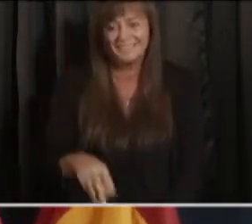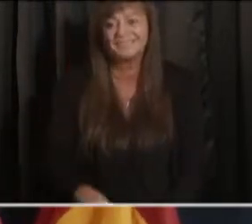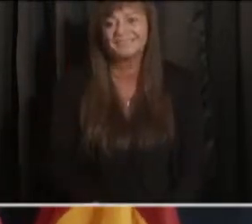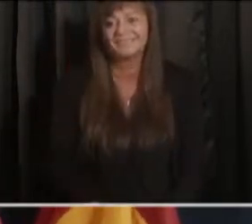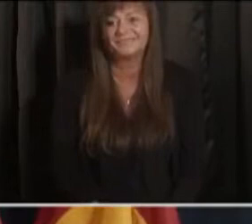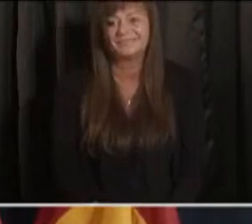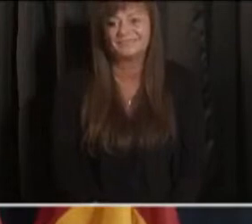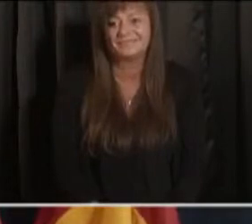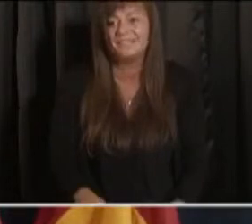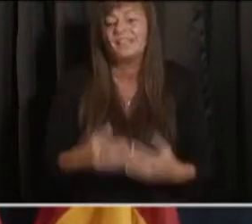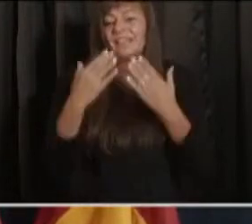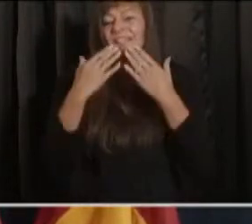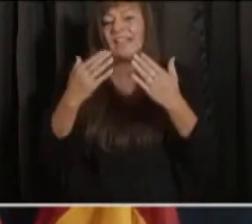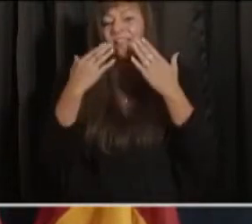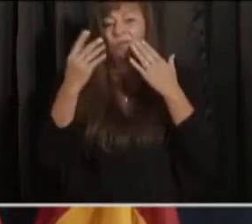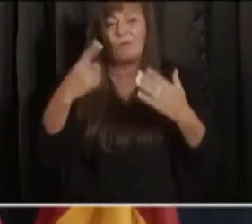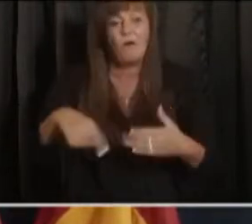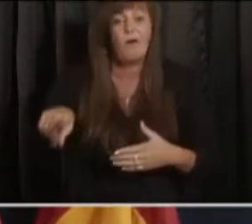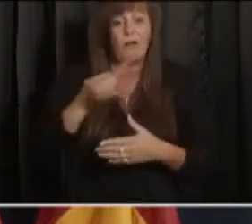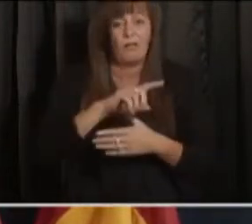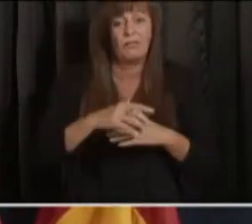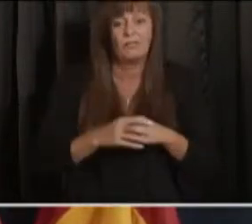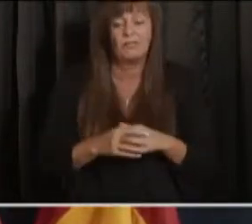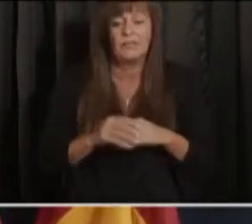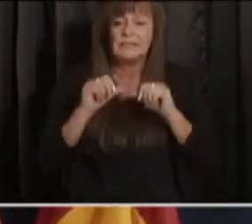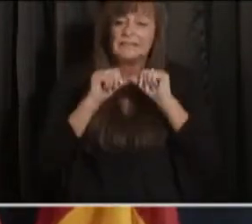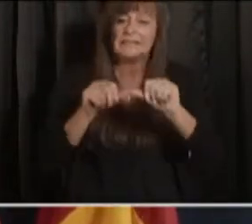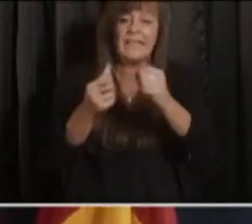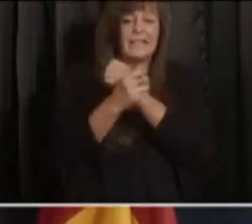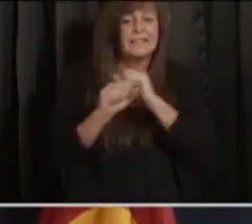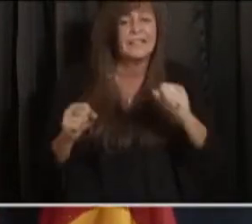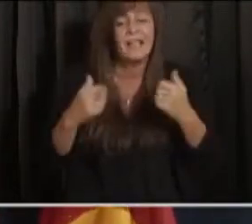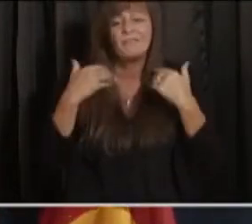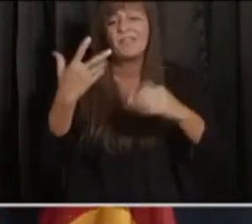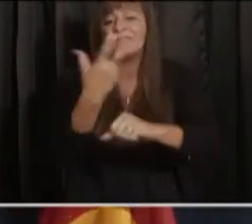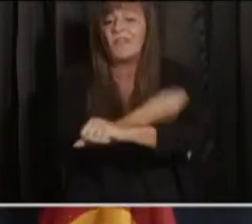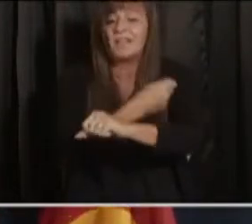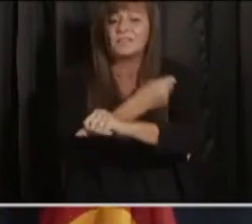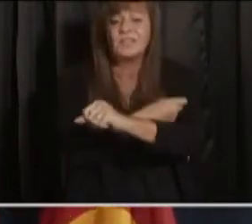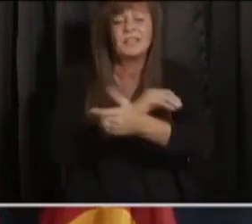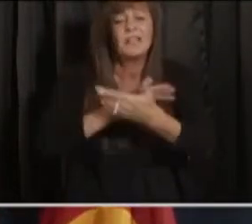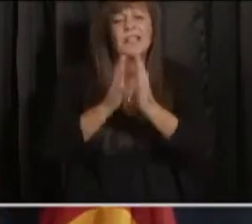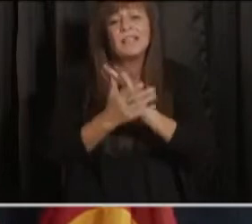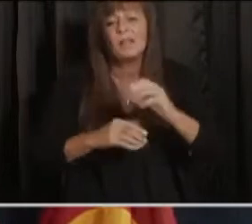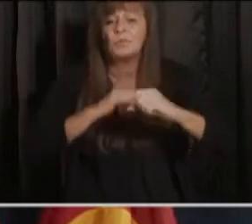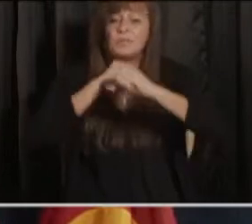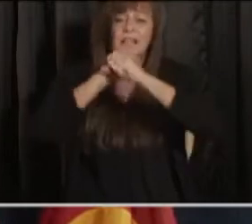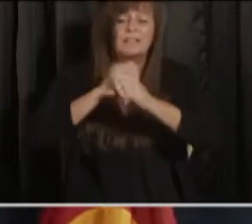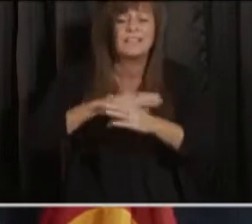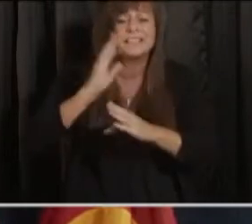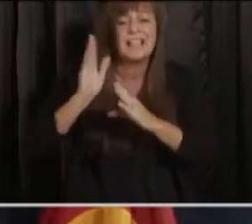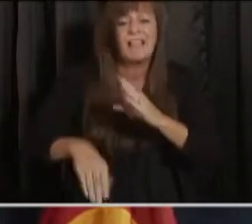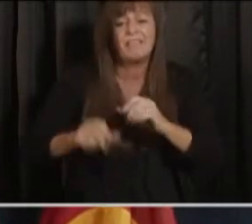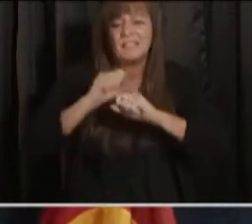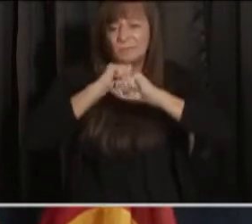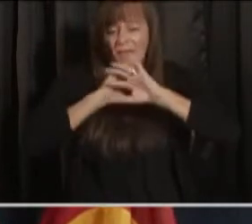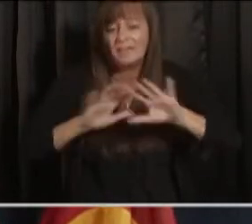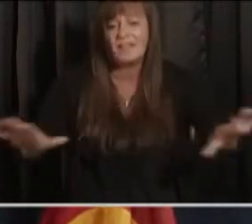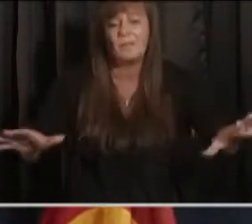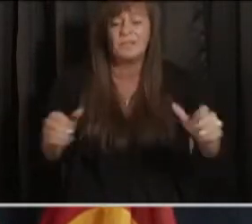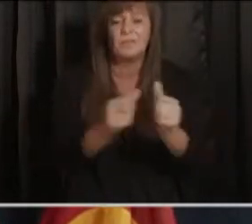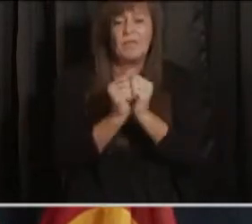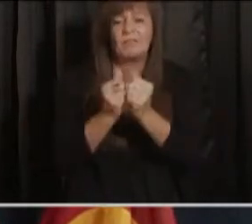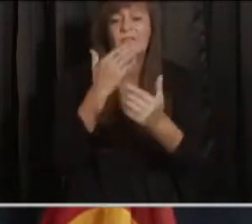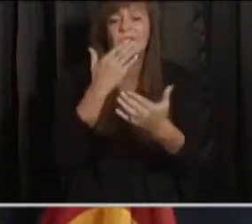Was that? Thank you all so much. Stay safe, get vaccinated, get protected. Let's end this pandemic together. Thank you and have a good afternoon.